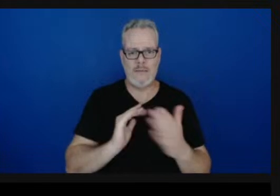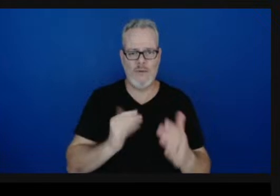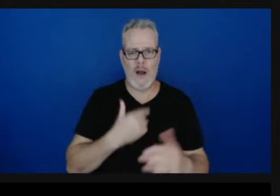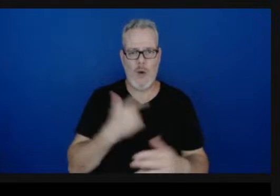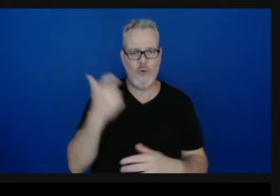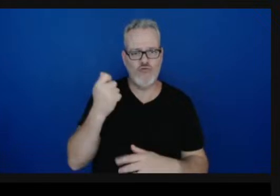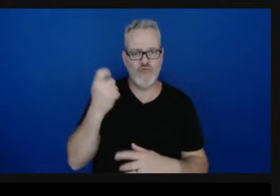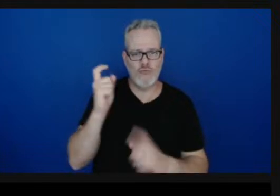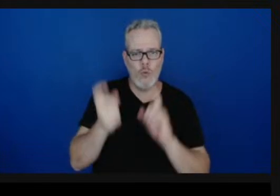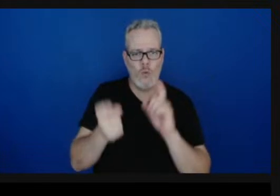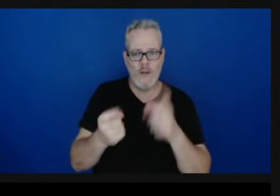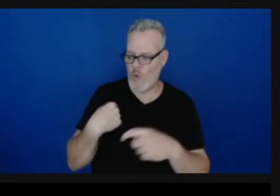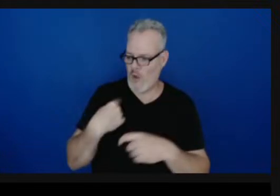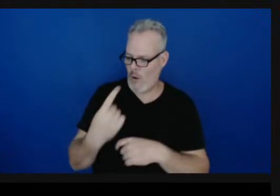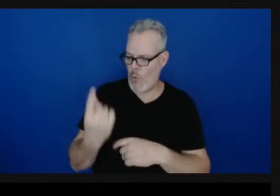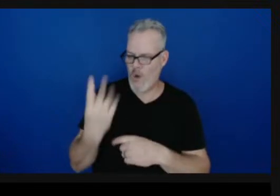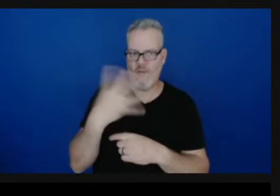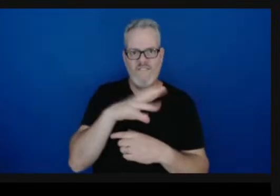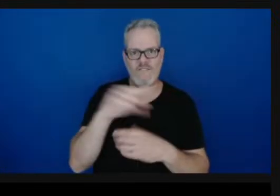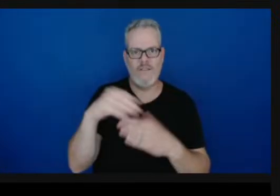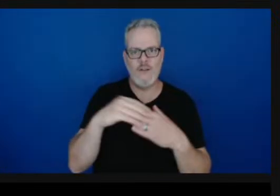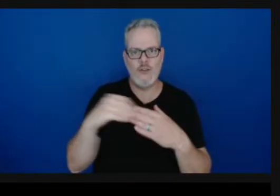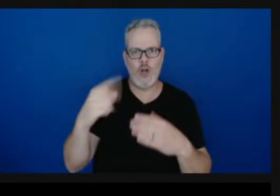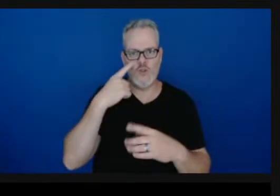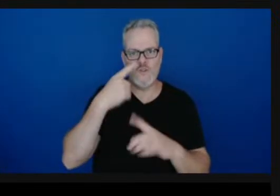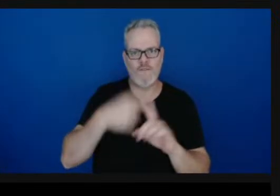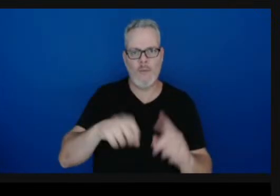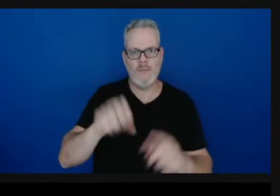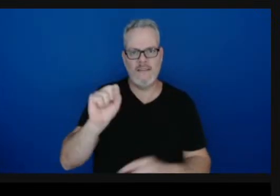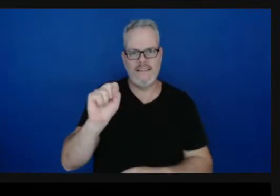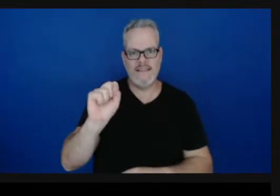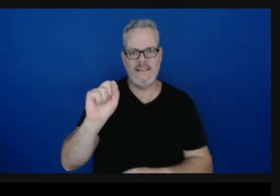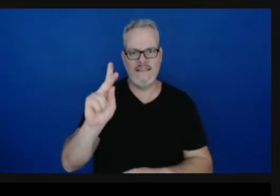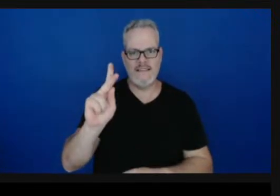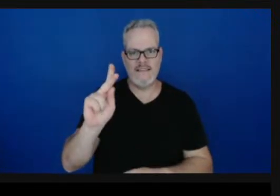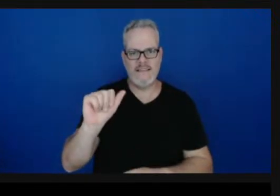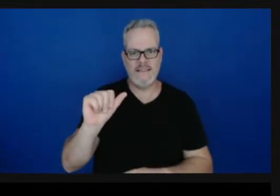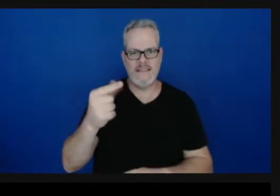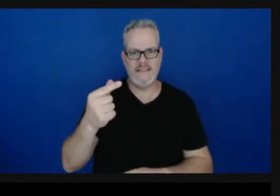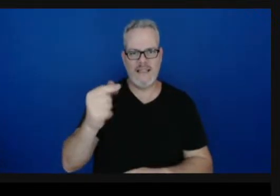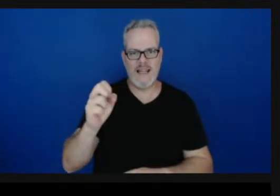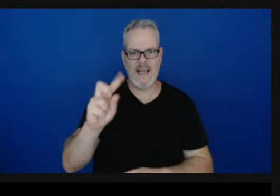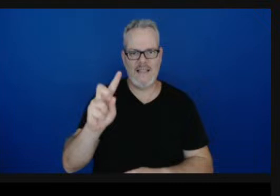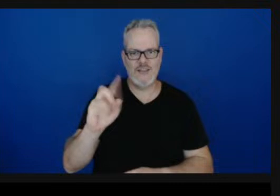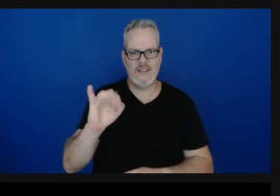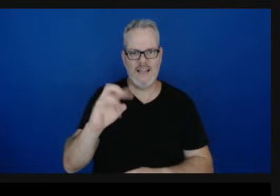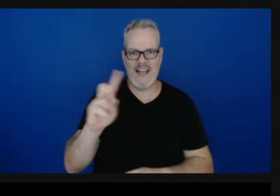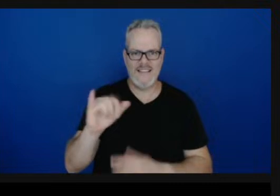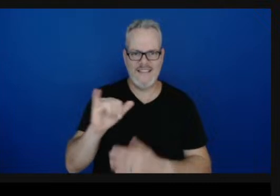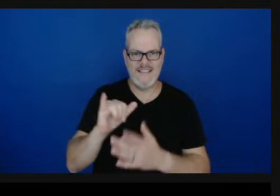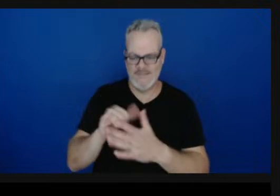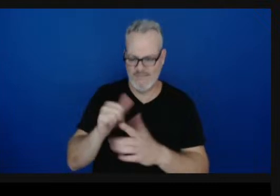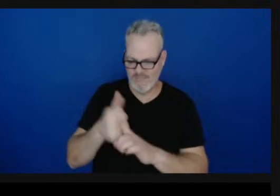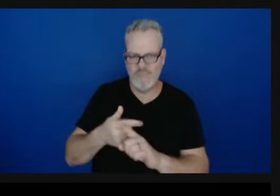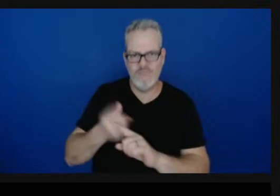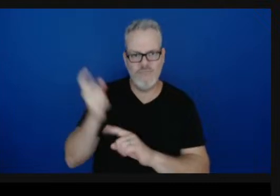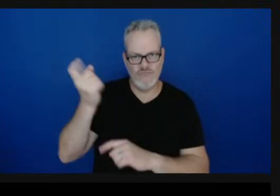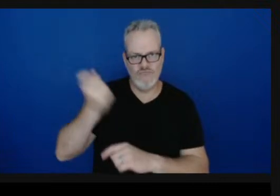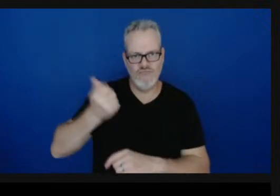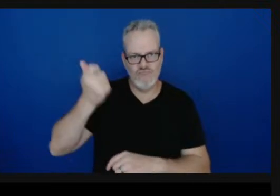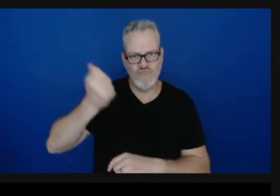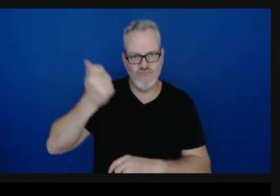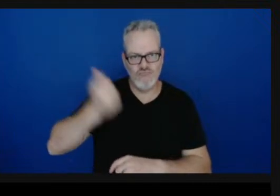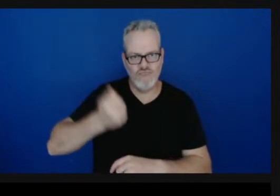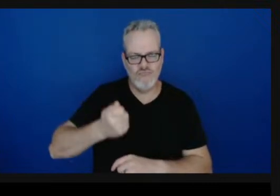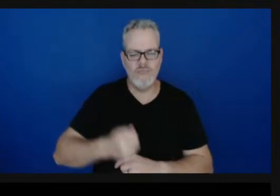donor box. $50 from Skagit Ed on our donor box, hveri.org/donate. Yeah, awesome. So go